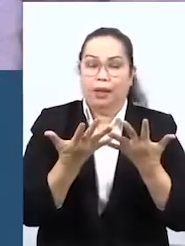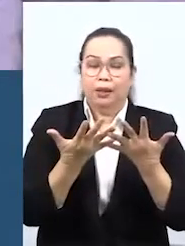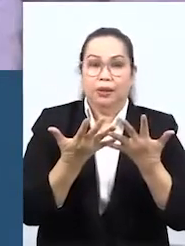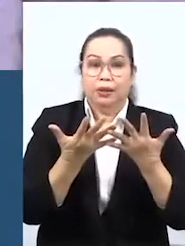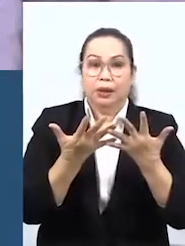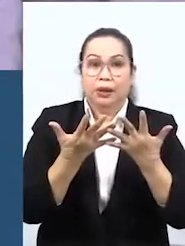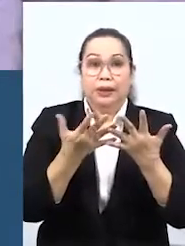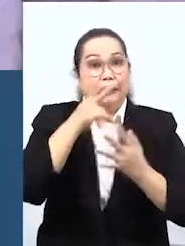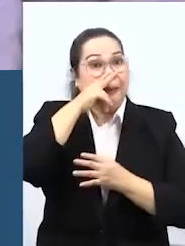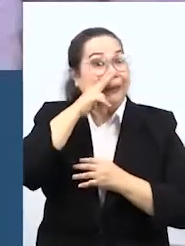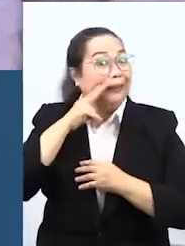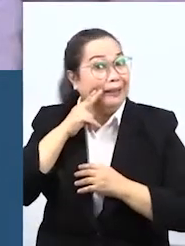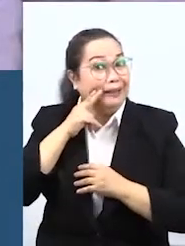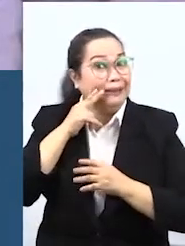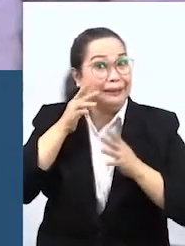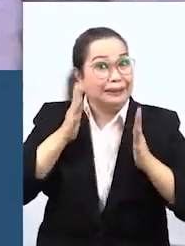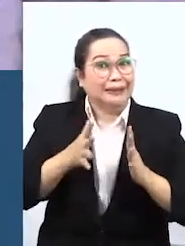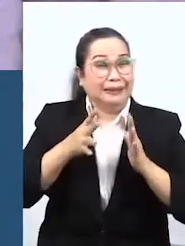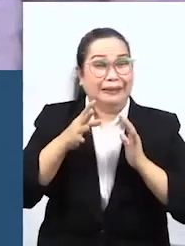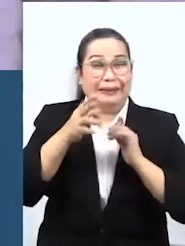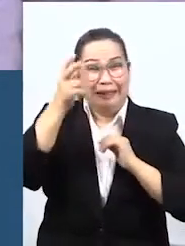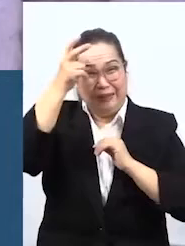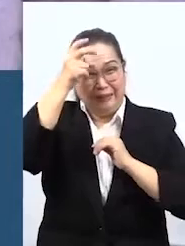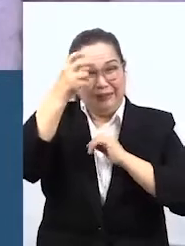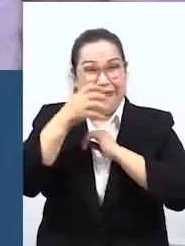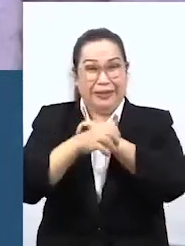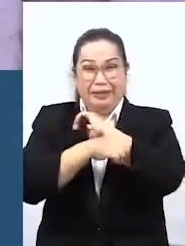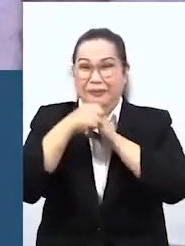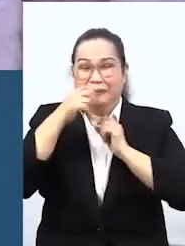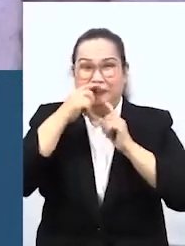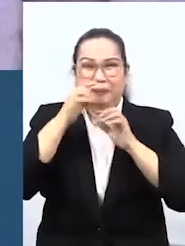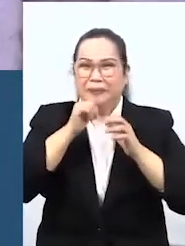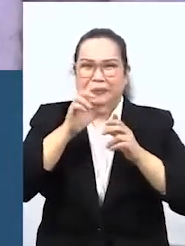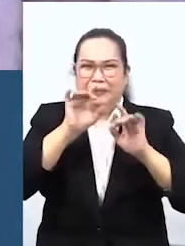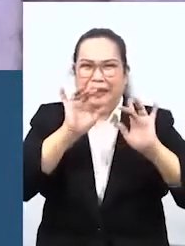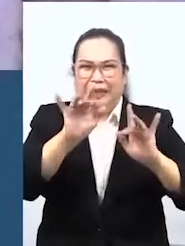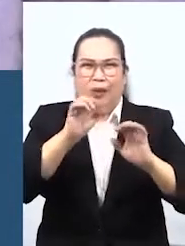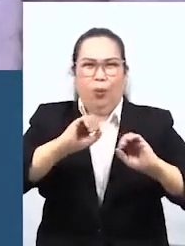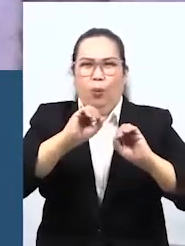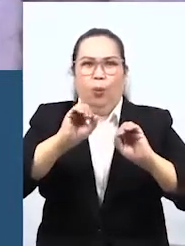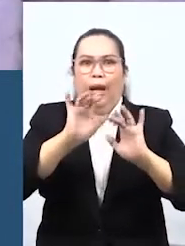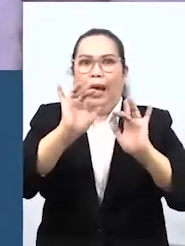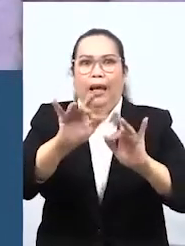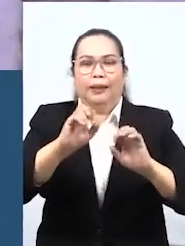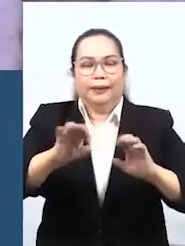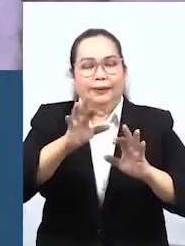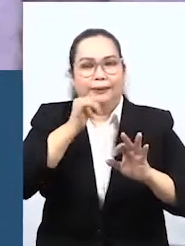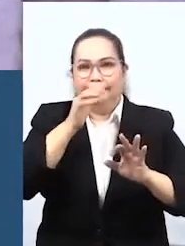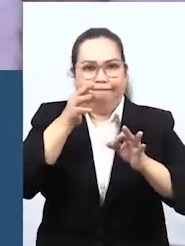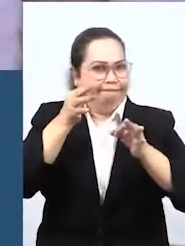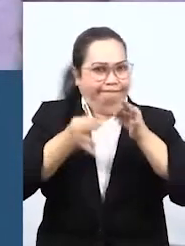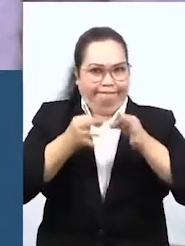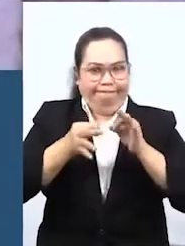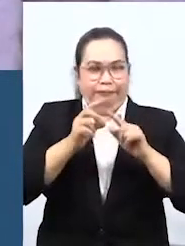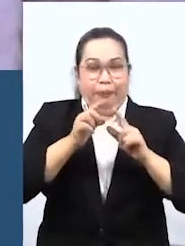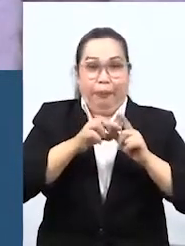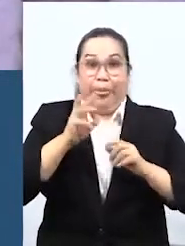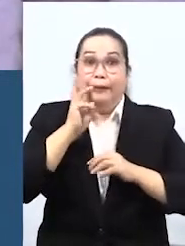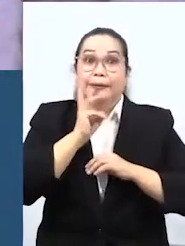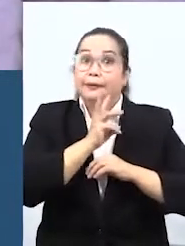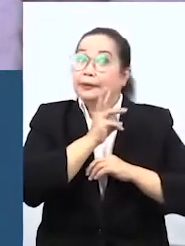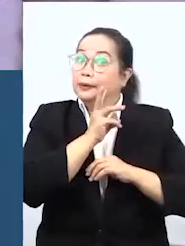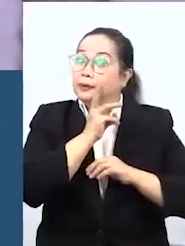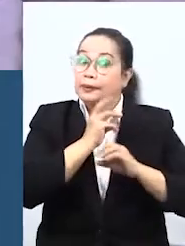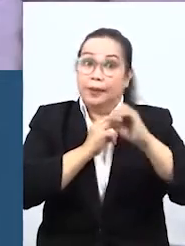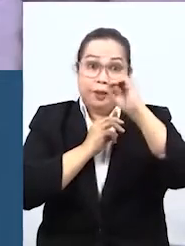corrupt unloving evil ungracious merciless and unjust the widow has